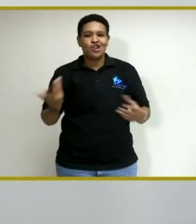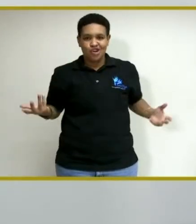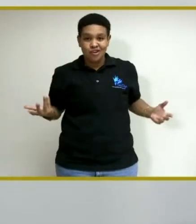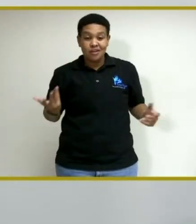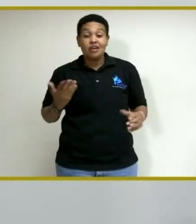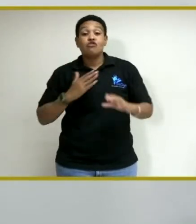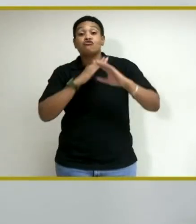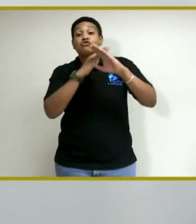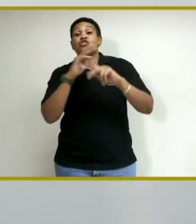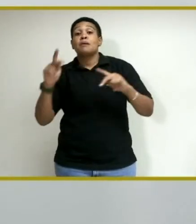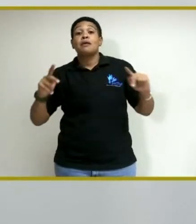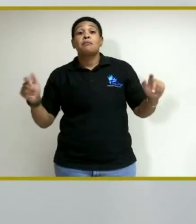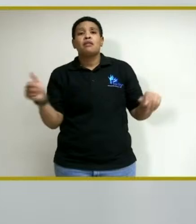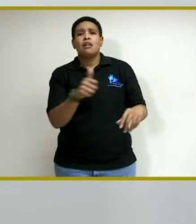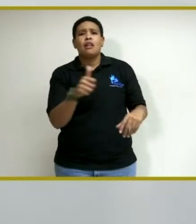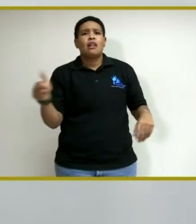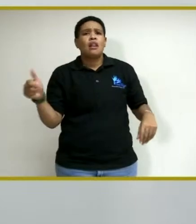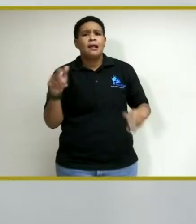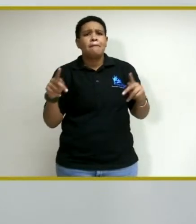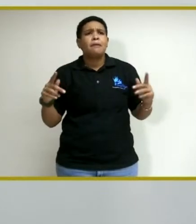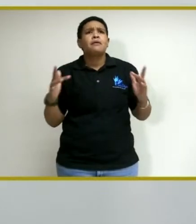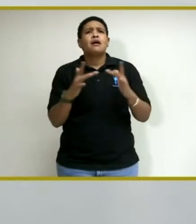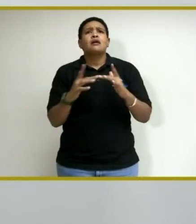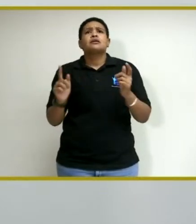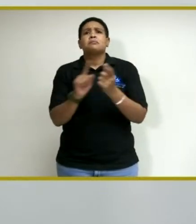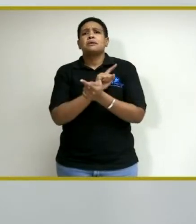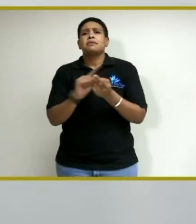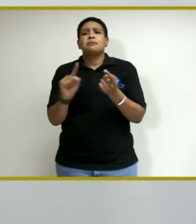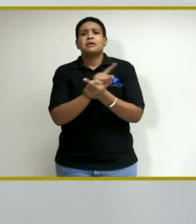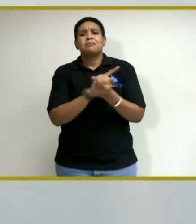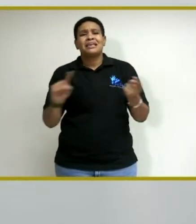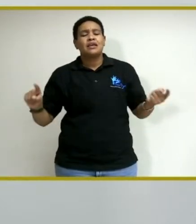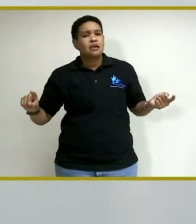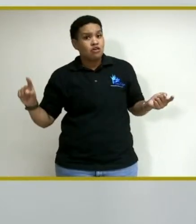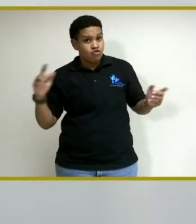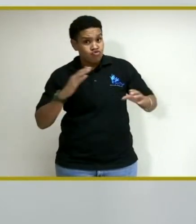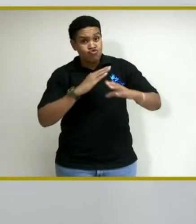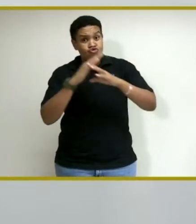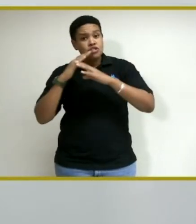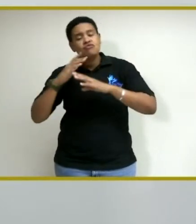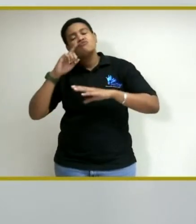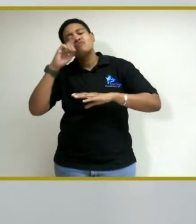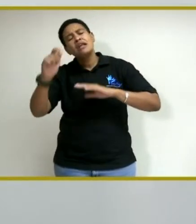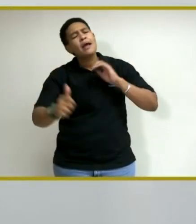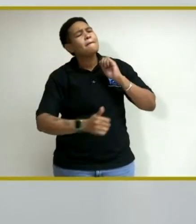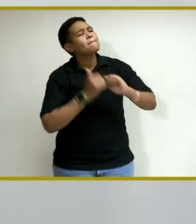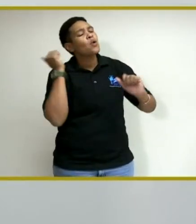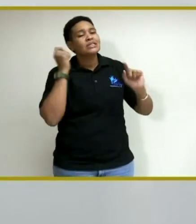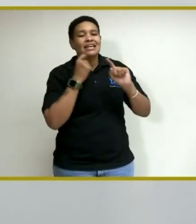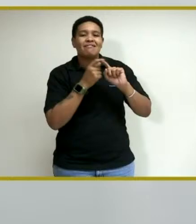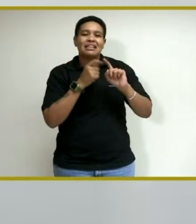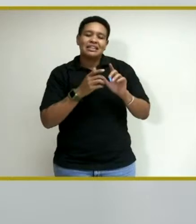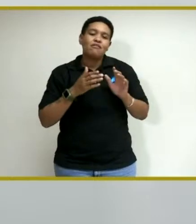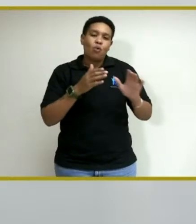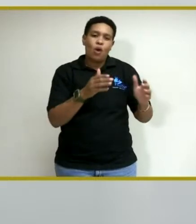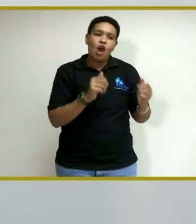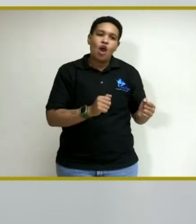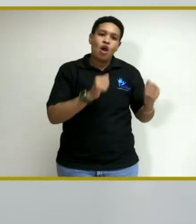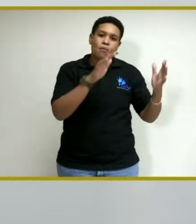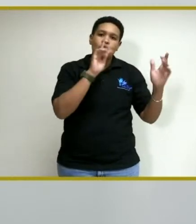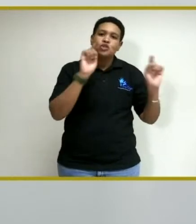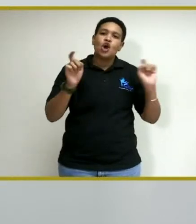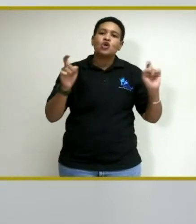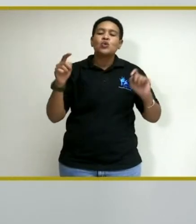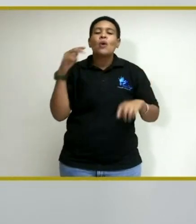people-to-people movement, is a very and the most effective method or approach to controlling the